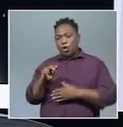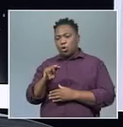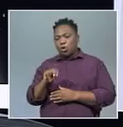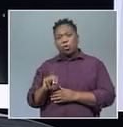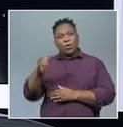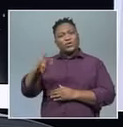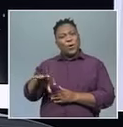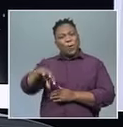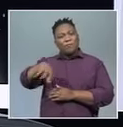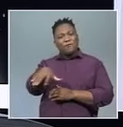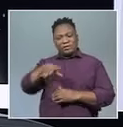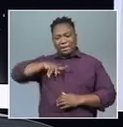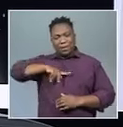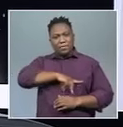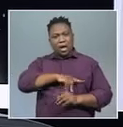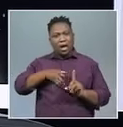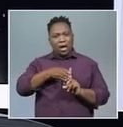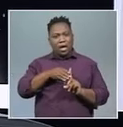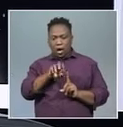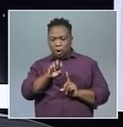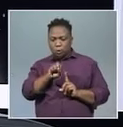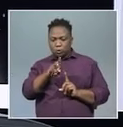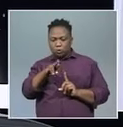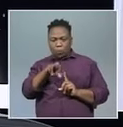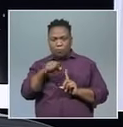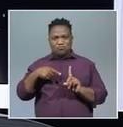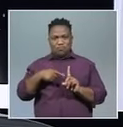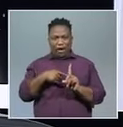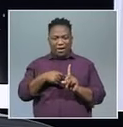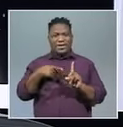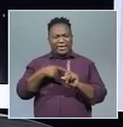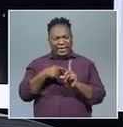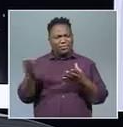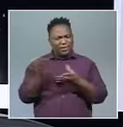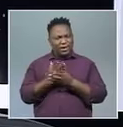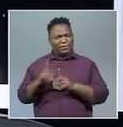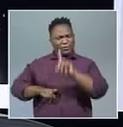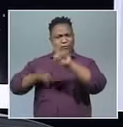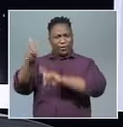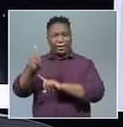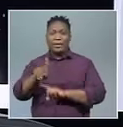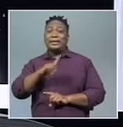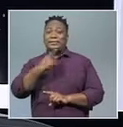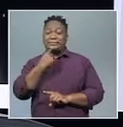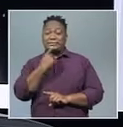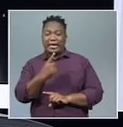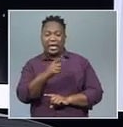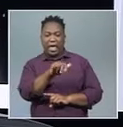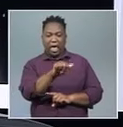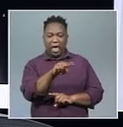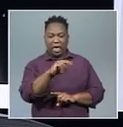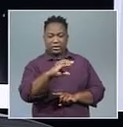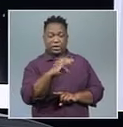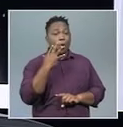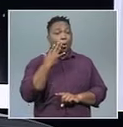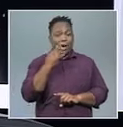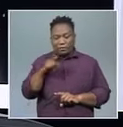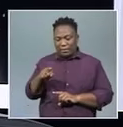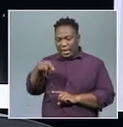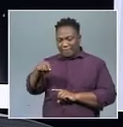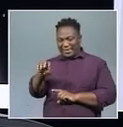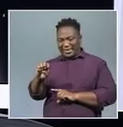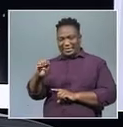Premier Supra Mahomapelo. The South Gauteng High Court found the ANC ignored its own rules when it disbanded the Northwest